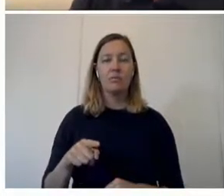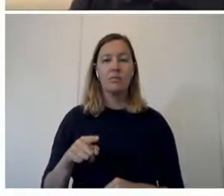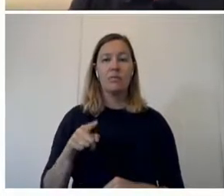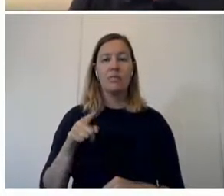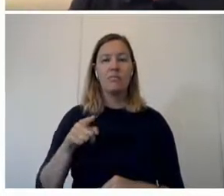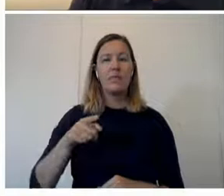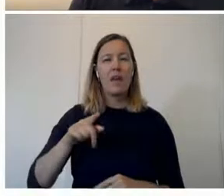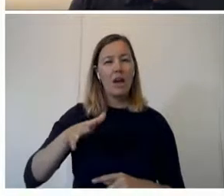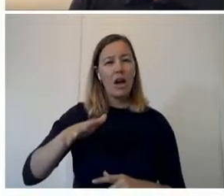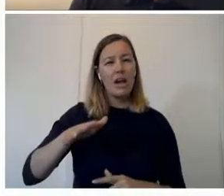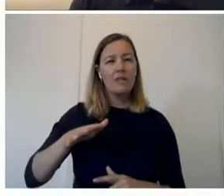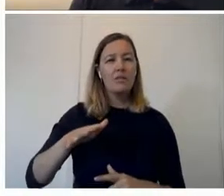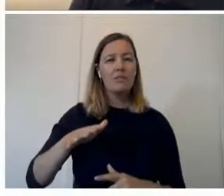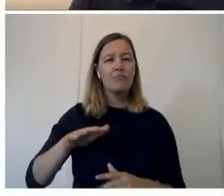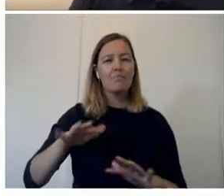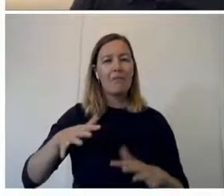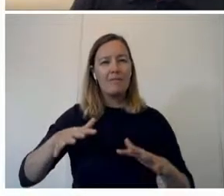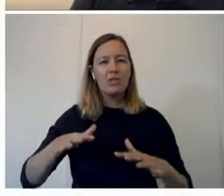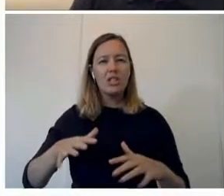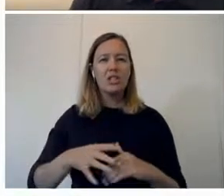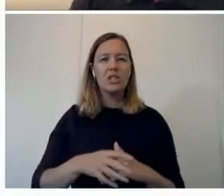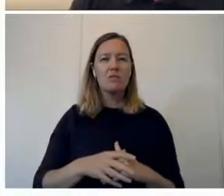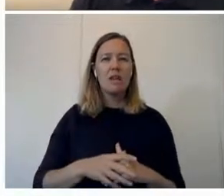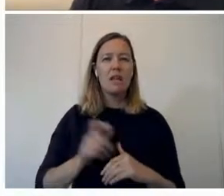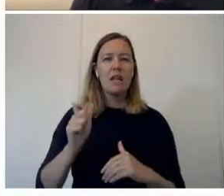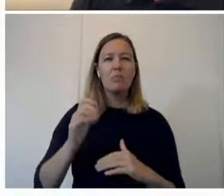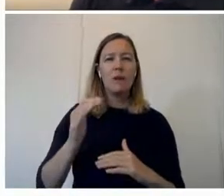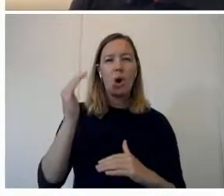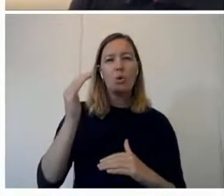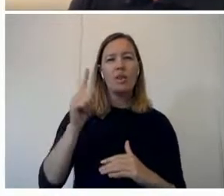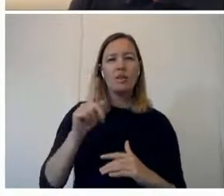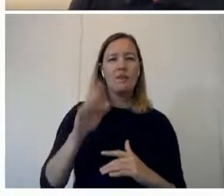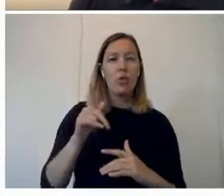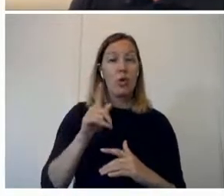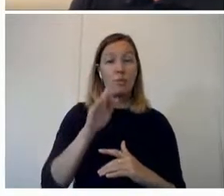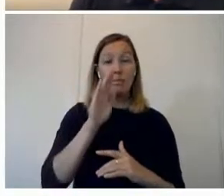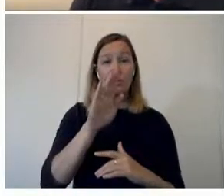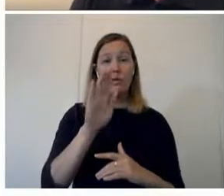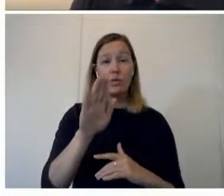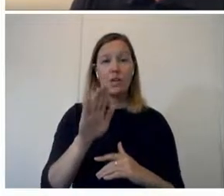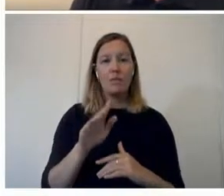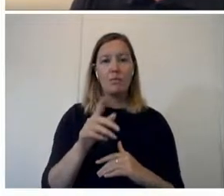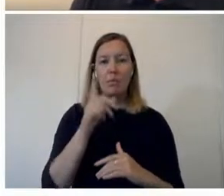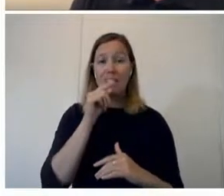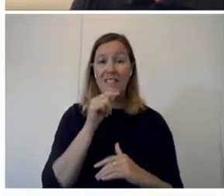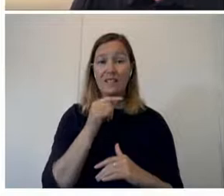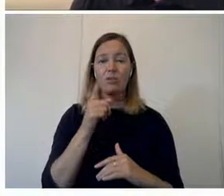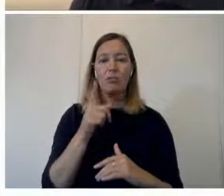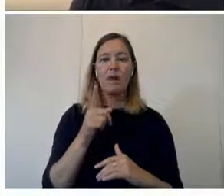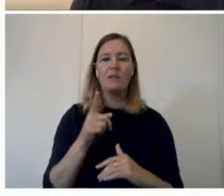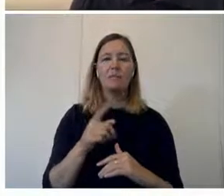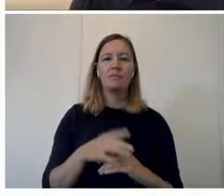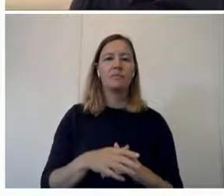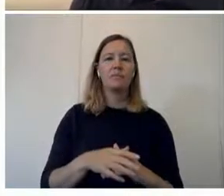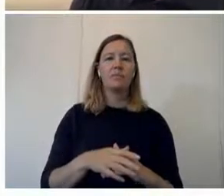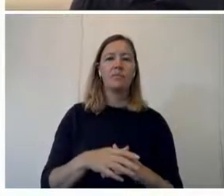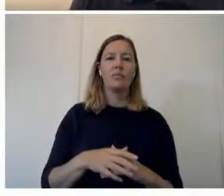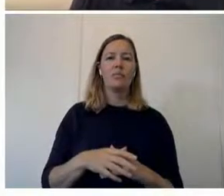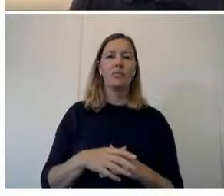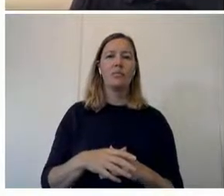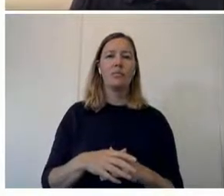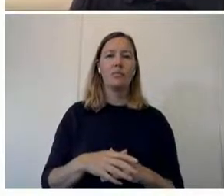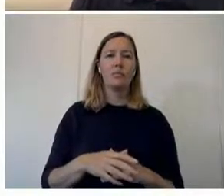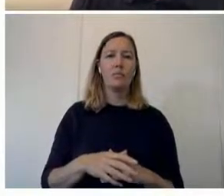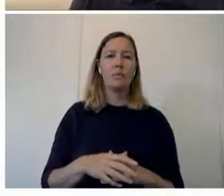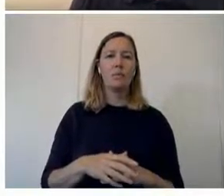average. They're a little bit older, maybe, but it's not so much.